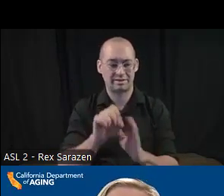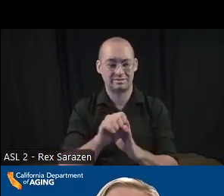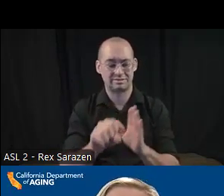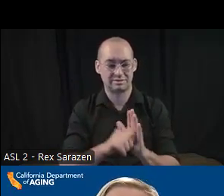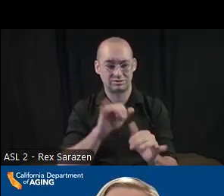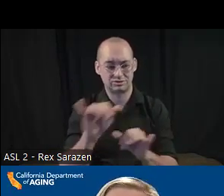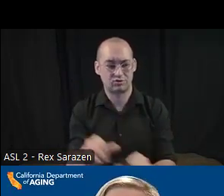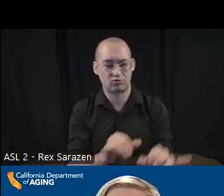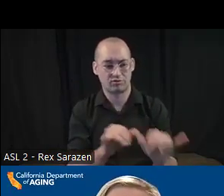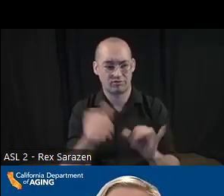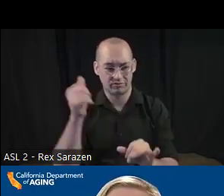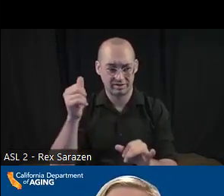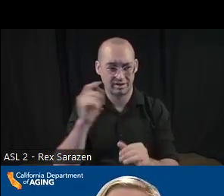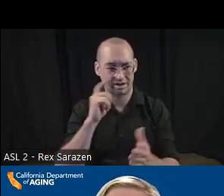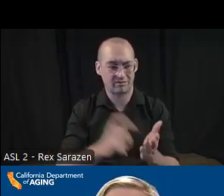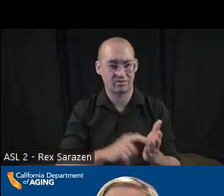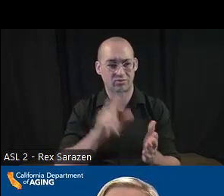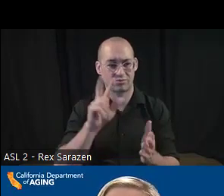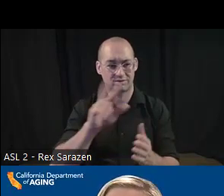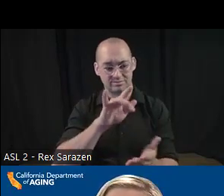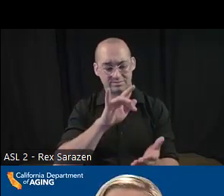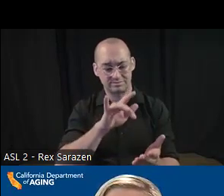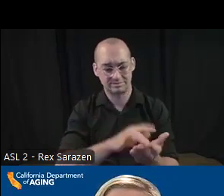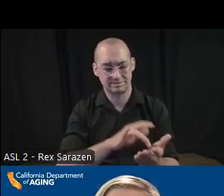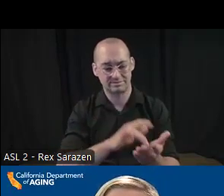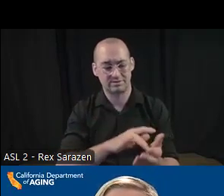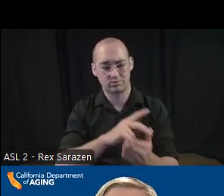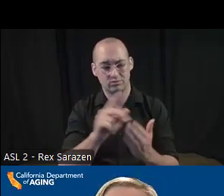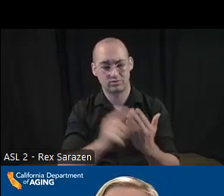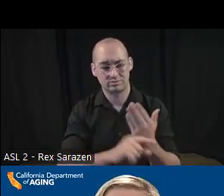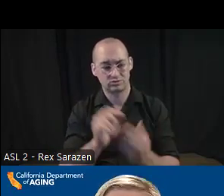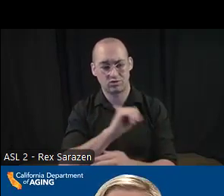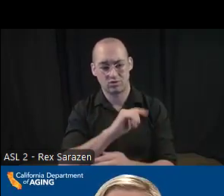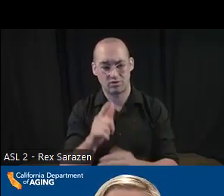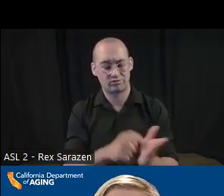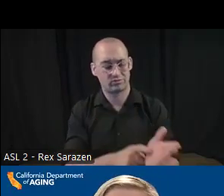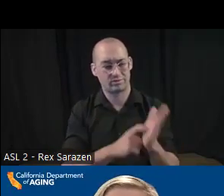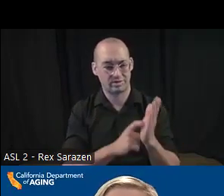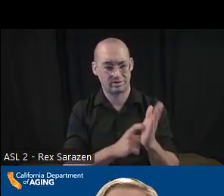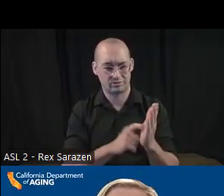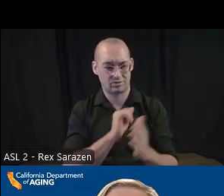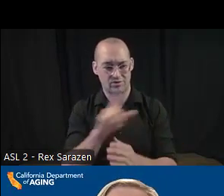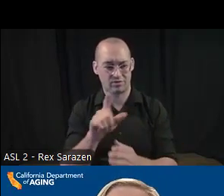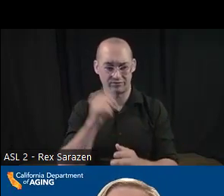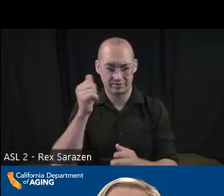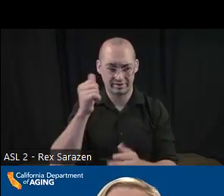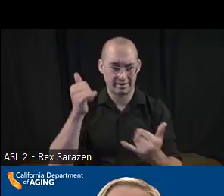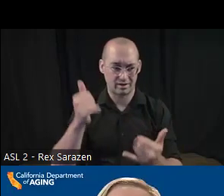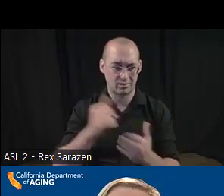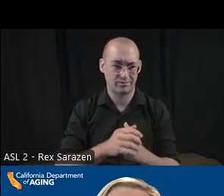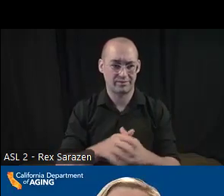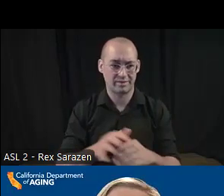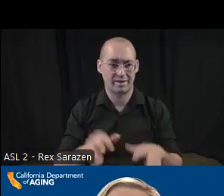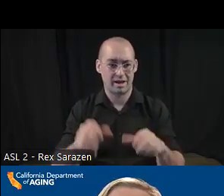we've identified 3 core programs. All of these are mandated now. All of these are funded now. And we're